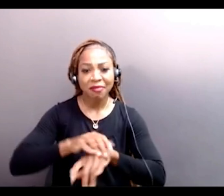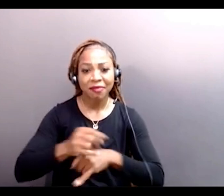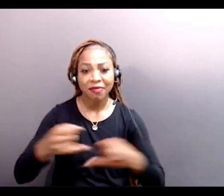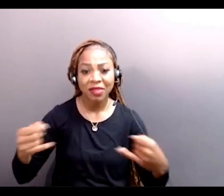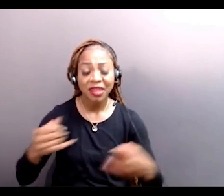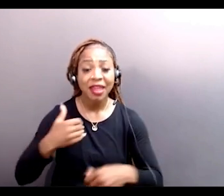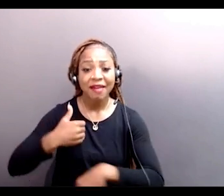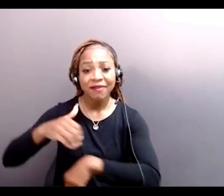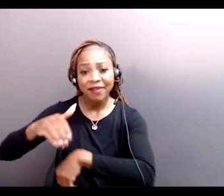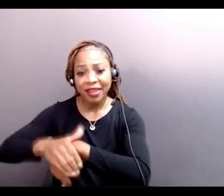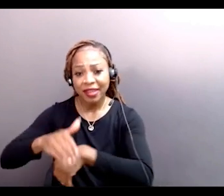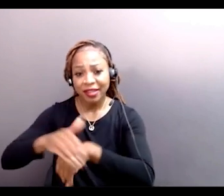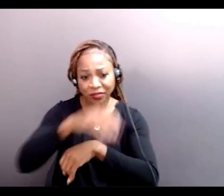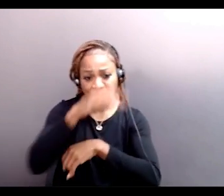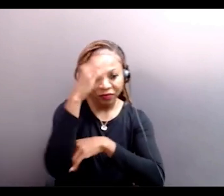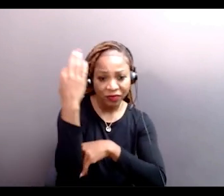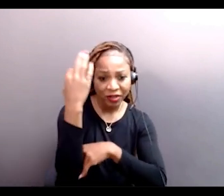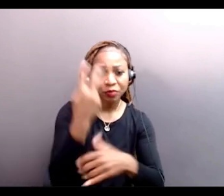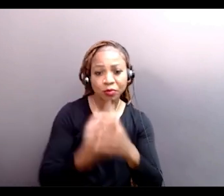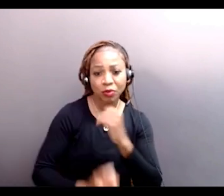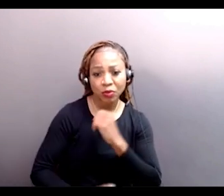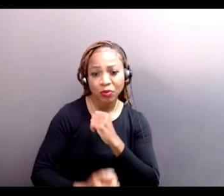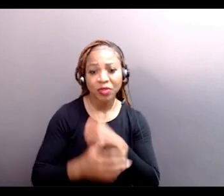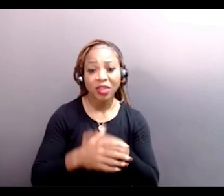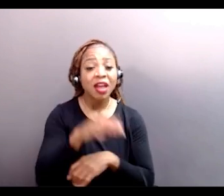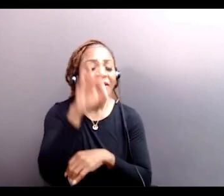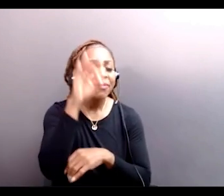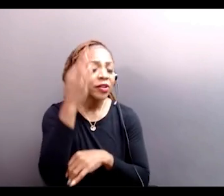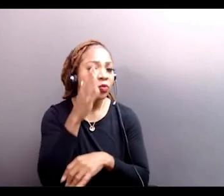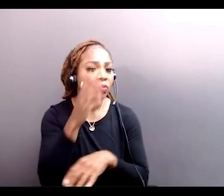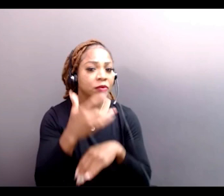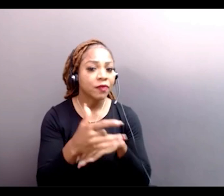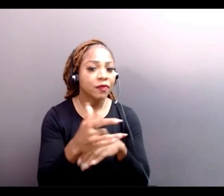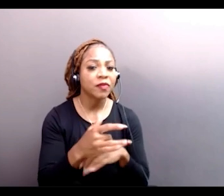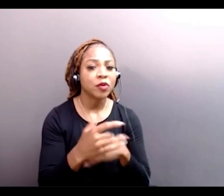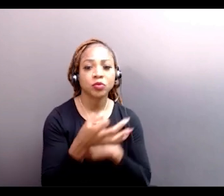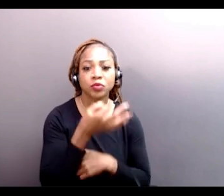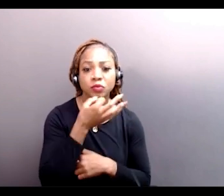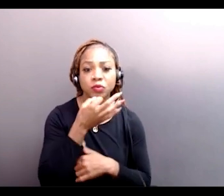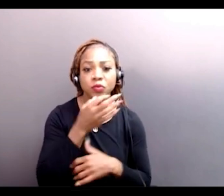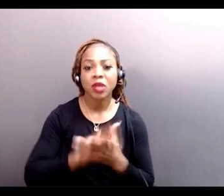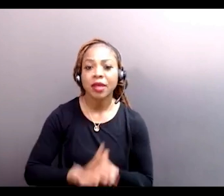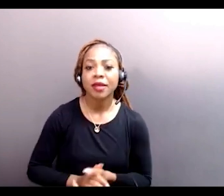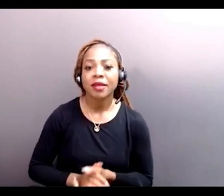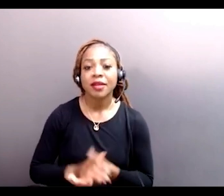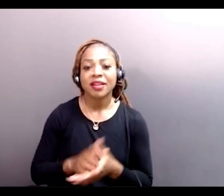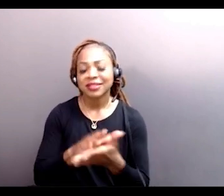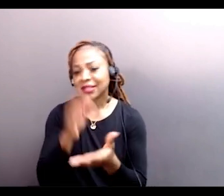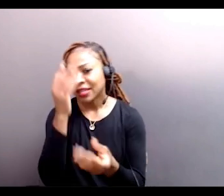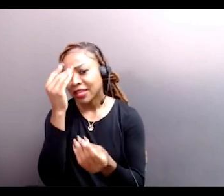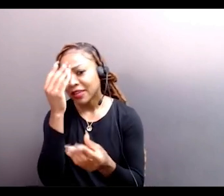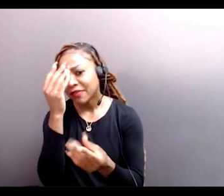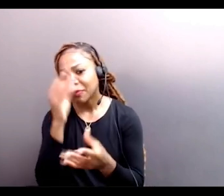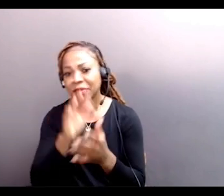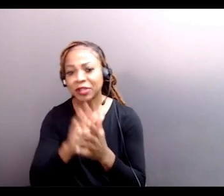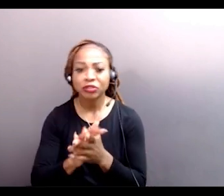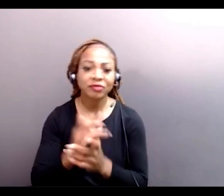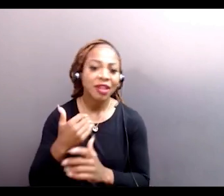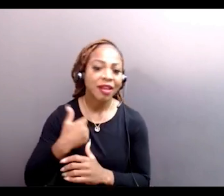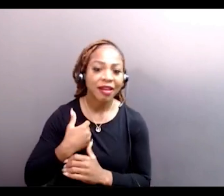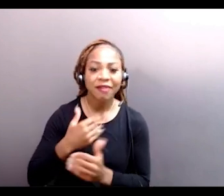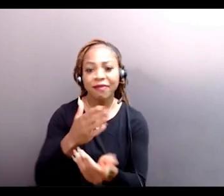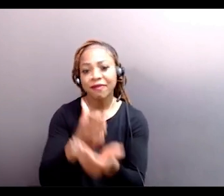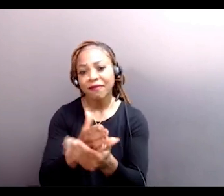the English version available and the French version will be available shortly. It is an interactive resource, includes case